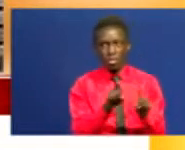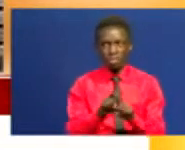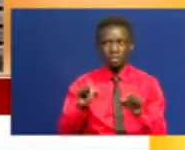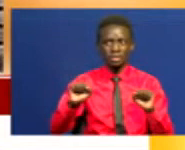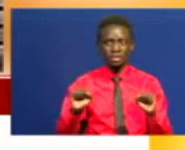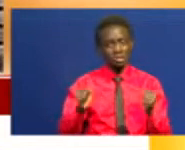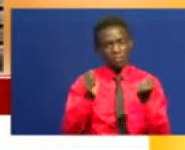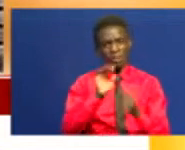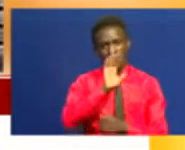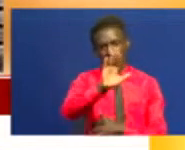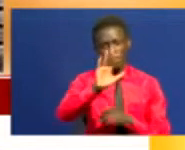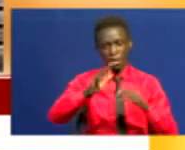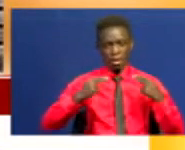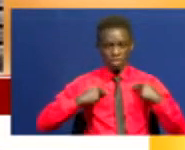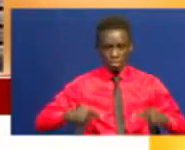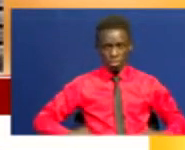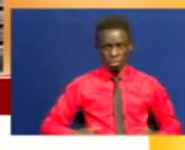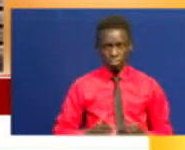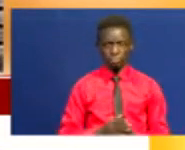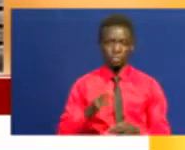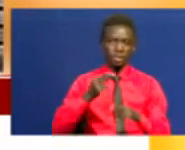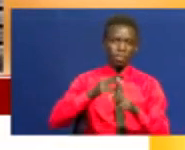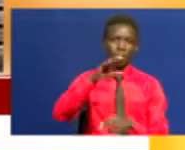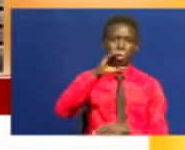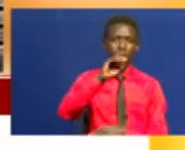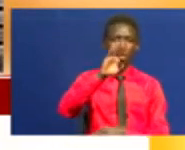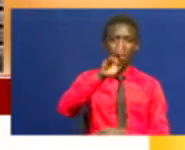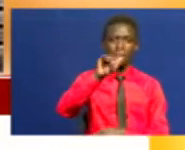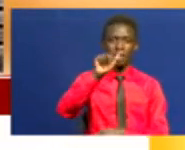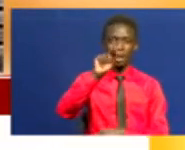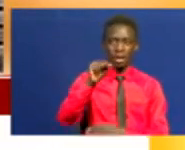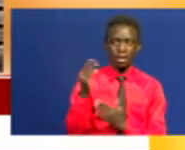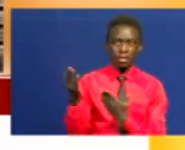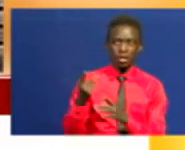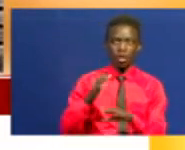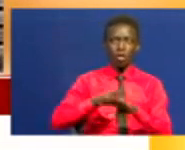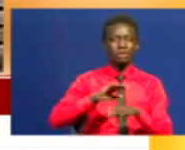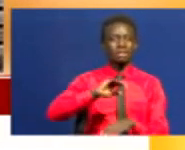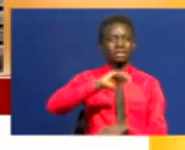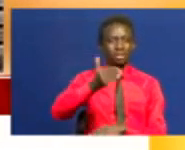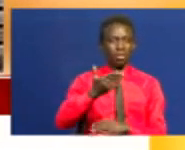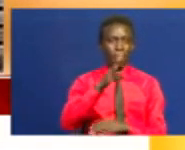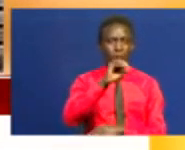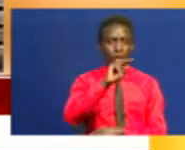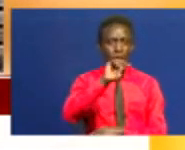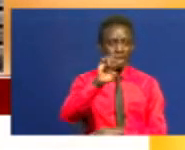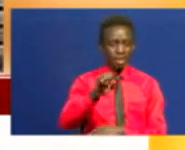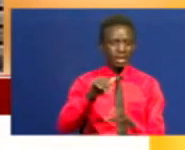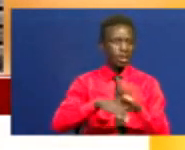saving your health. O'Brien Kimani from the city of Bonn in Germany.